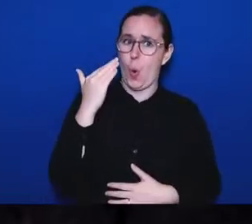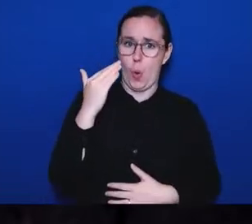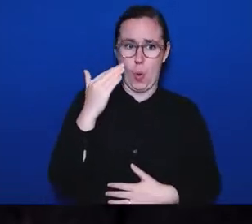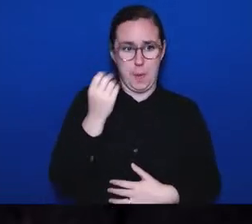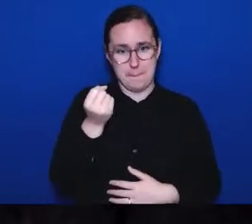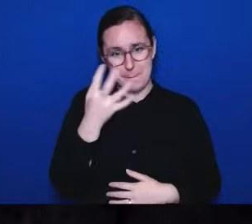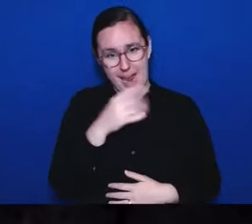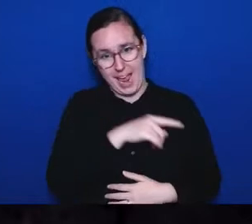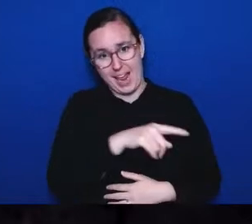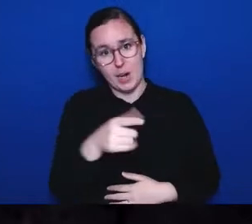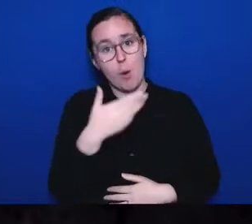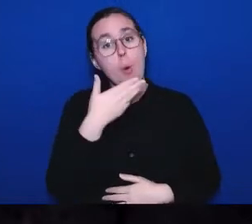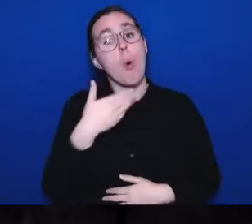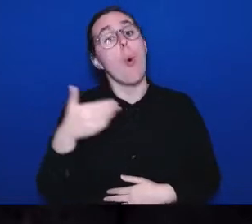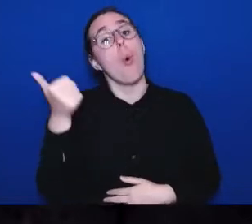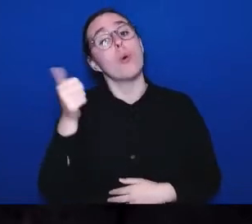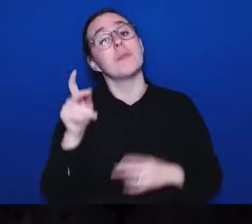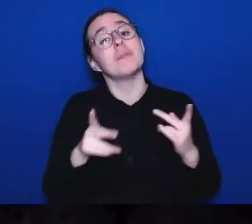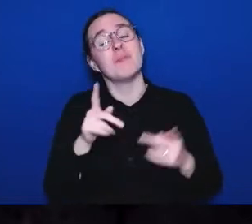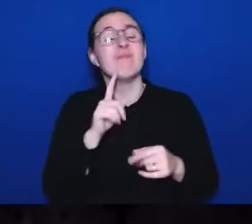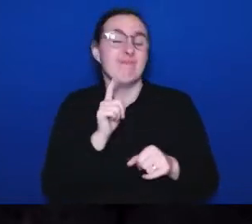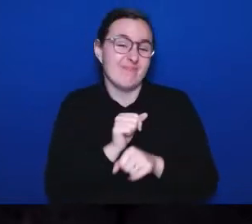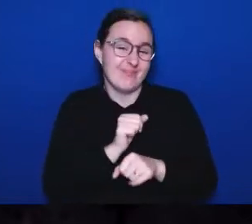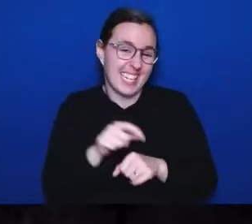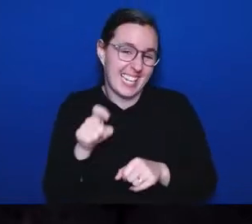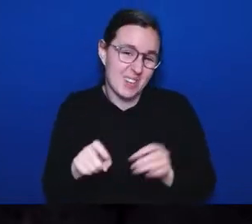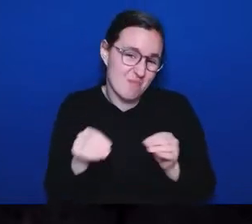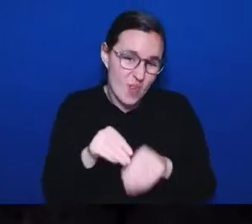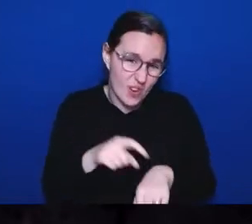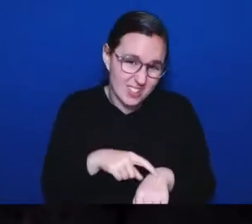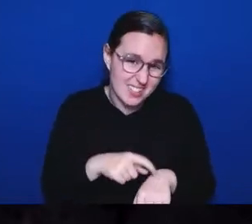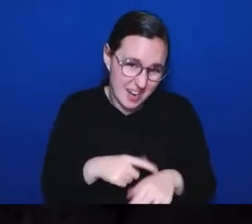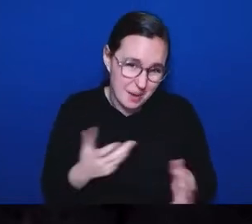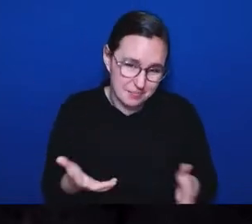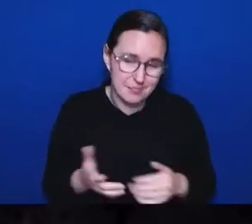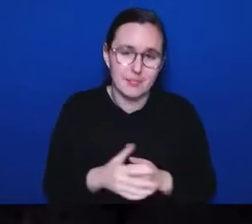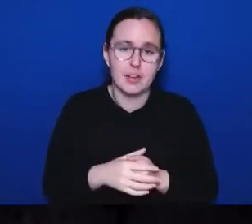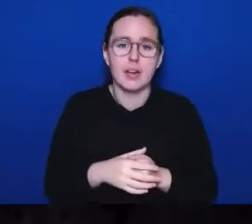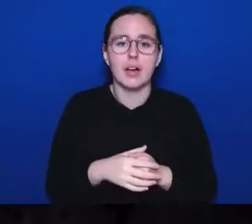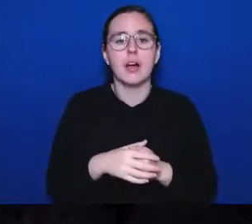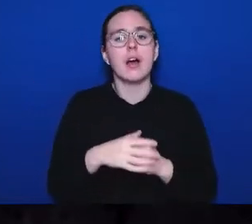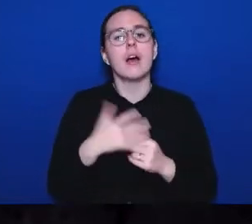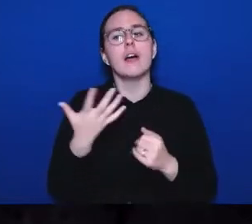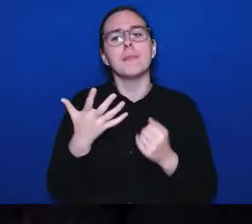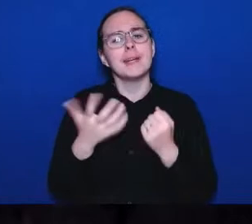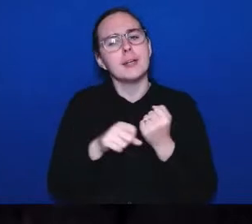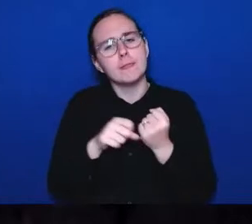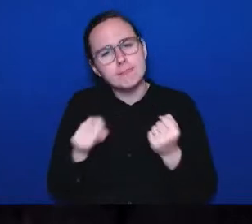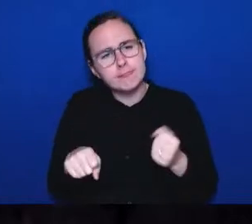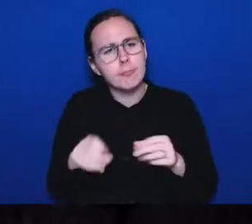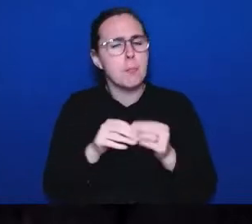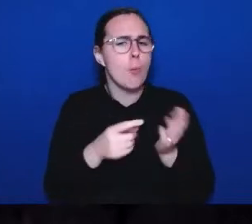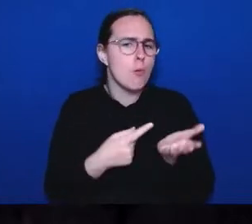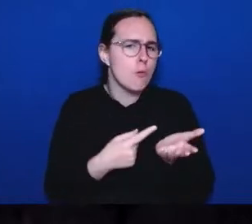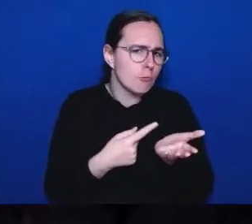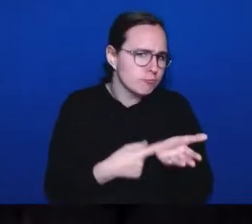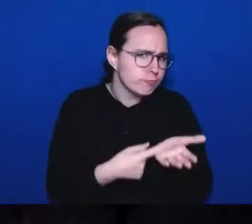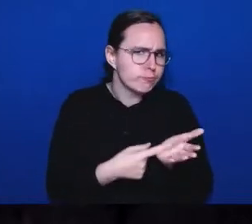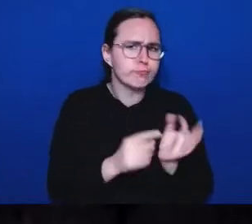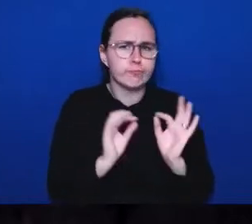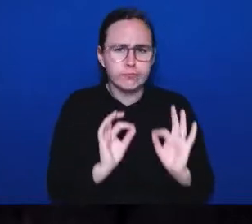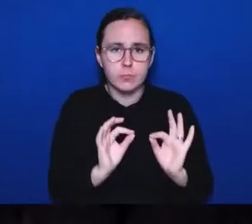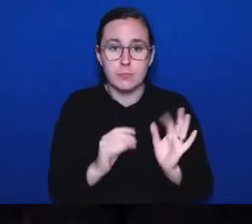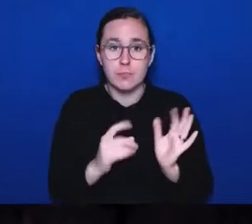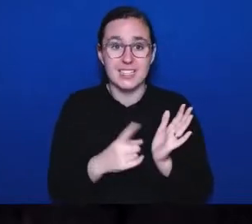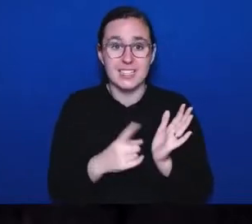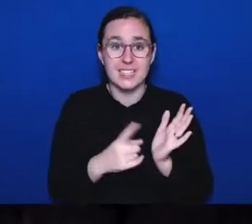and the assessments in your office take a little bit longer. But also I could say that the opposite for some of our younger patient